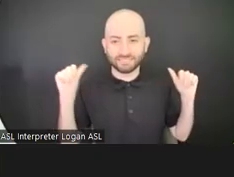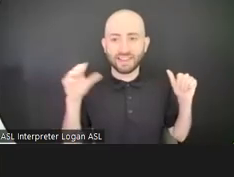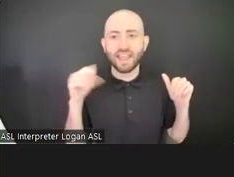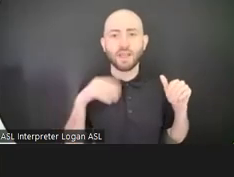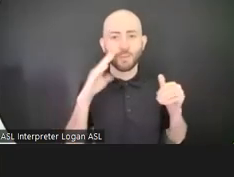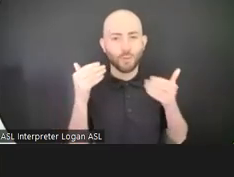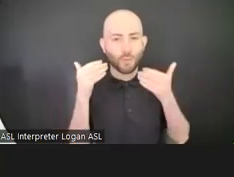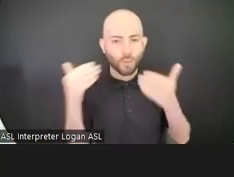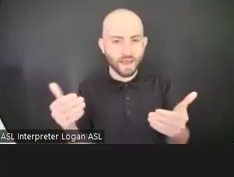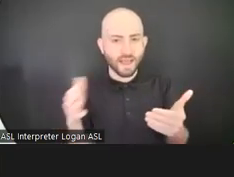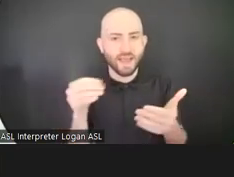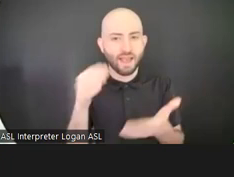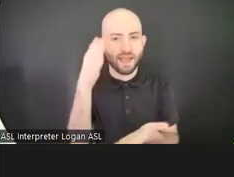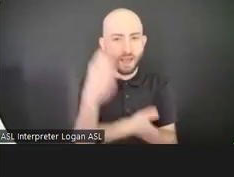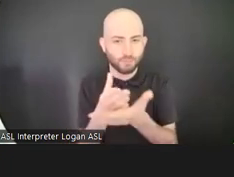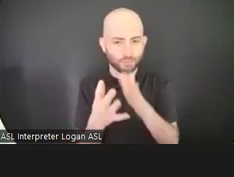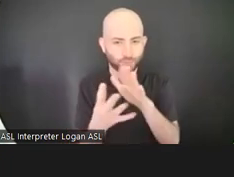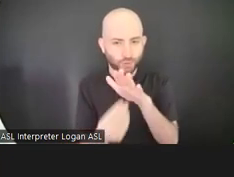and stop recording